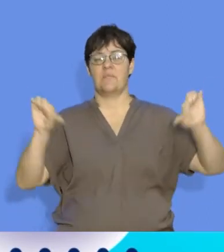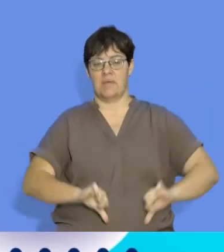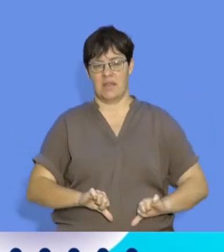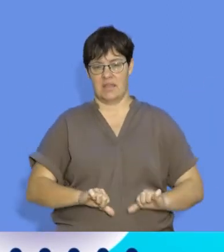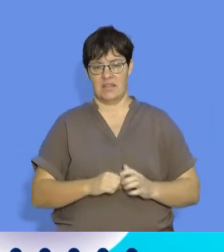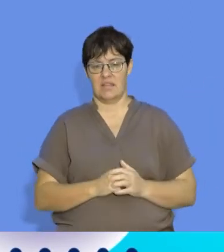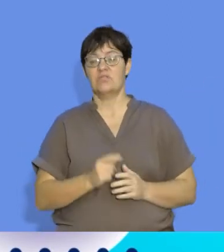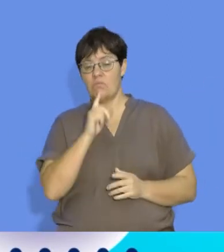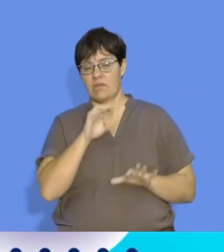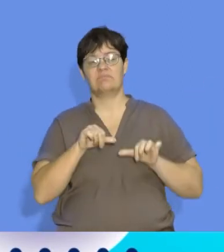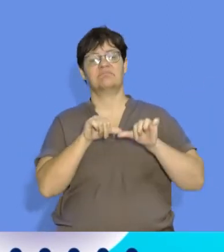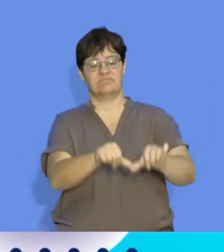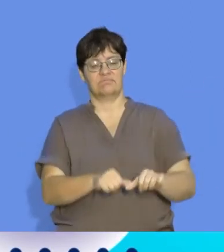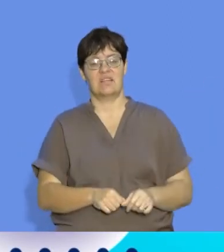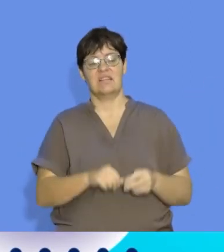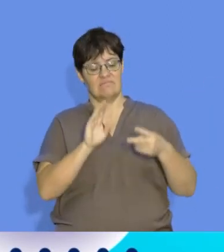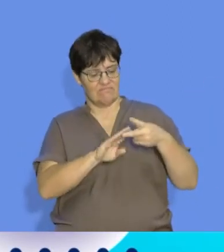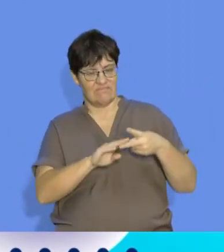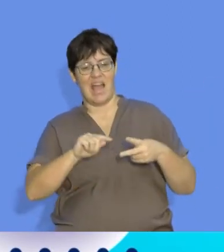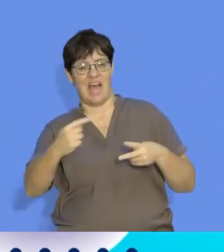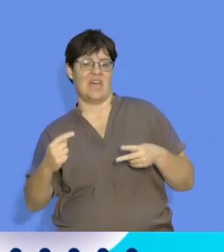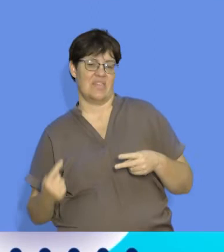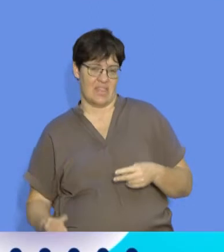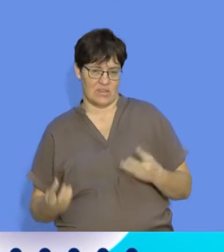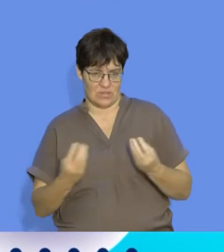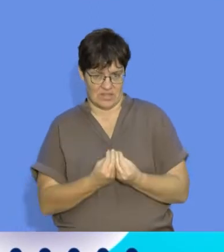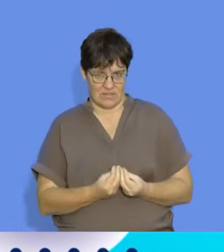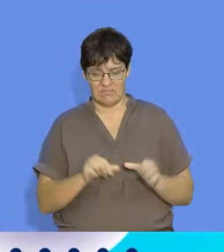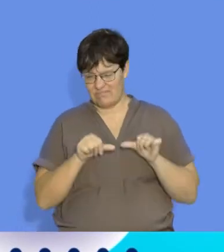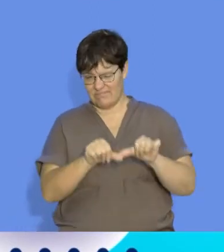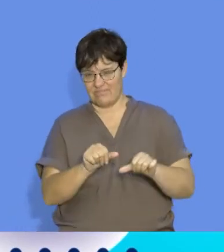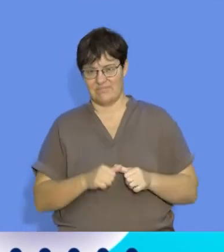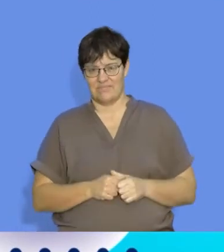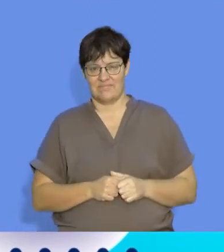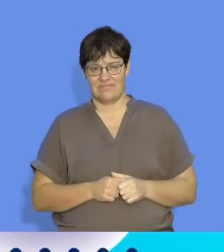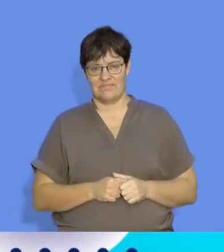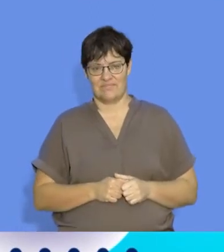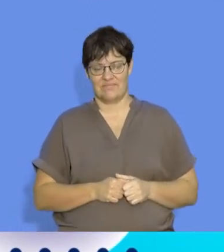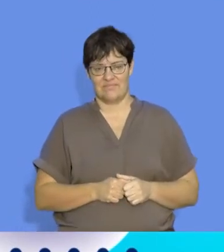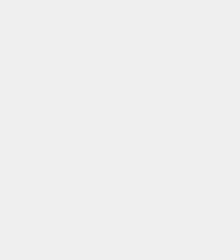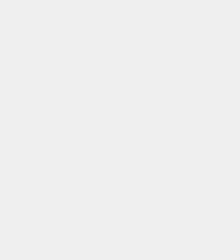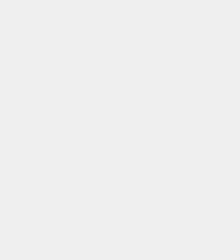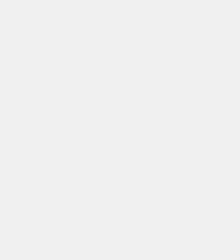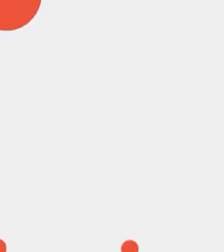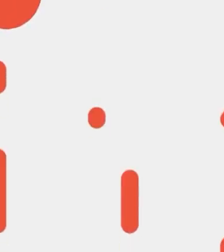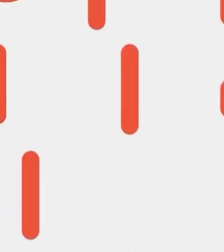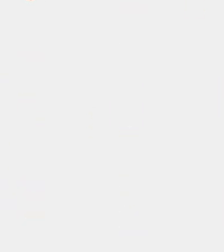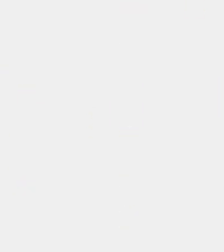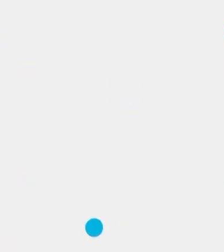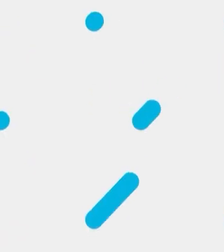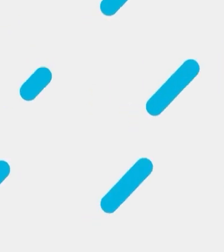bit, and then come back refresh so that we can look at some more functions together. Please stay tuned.